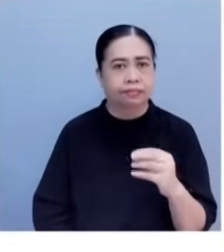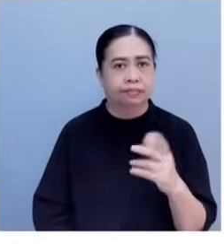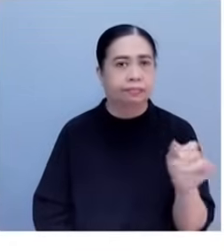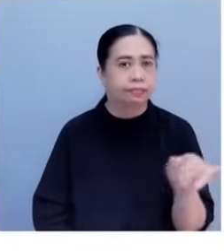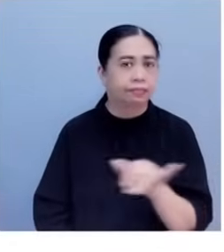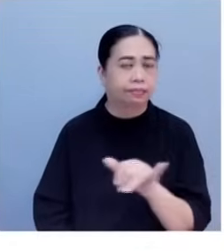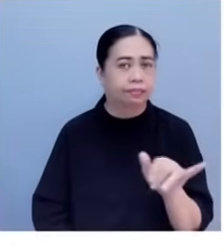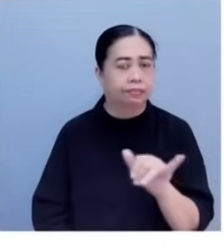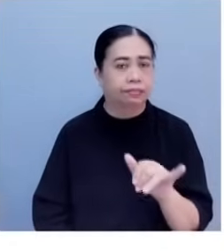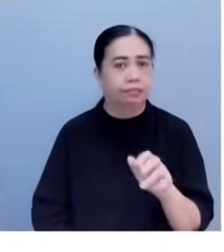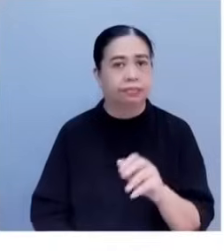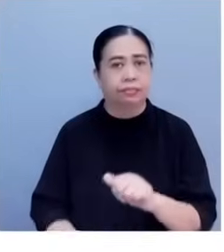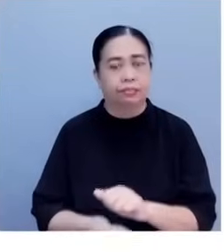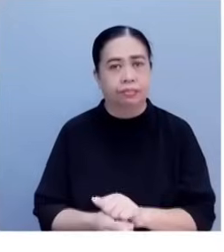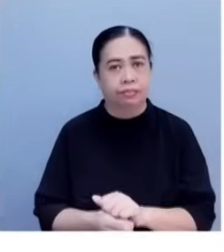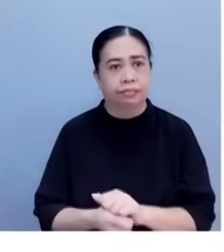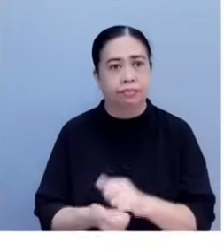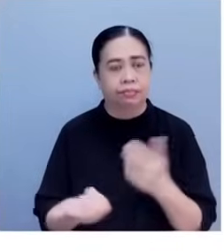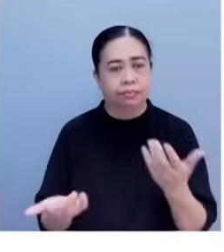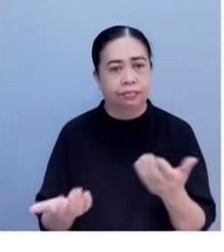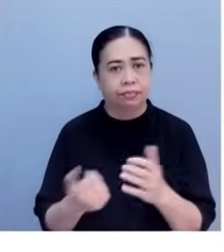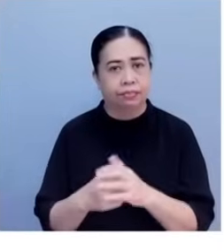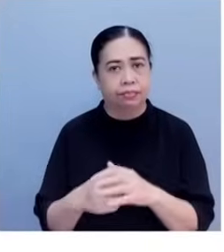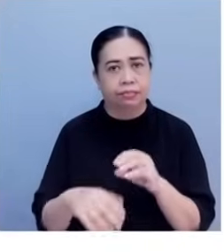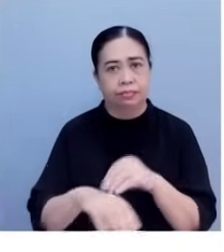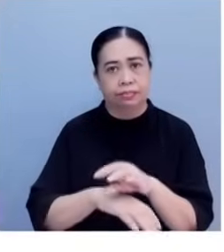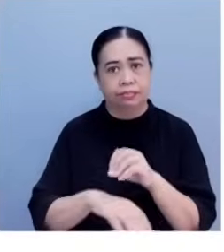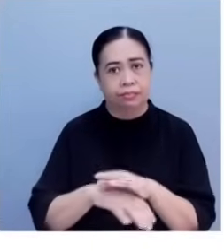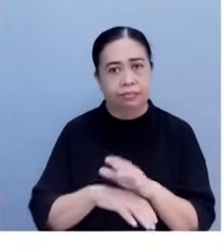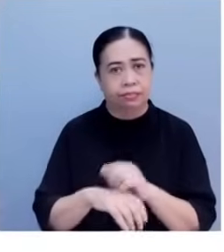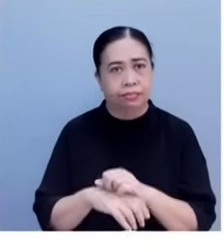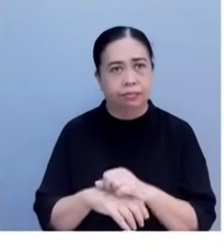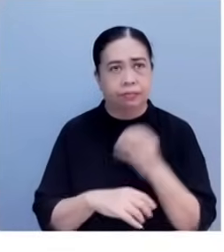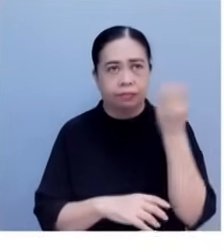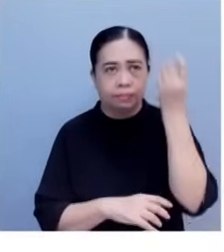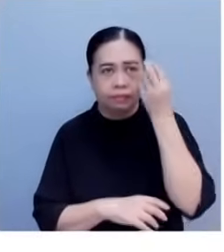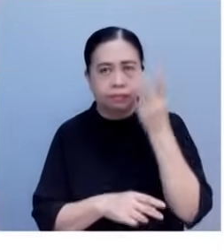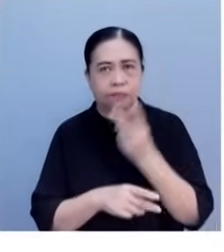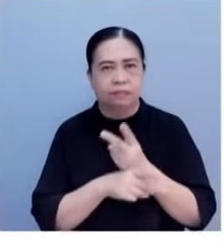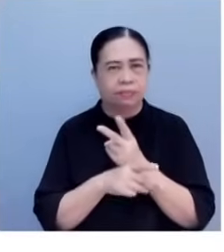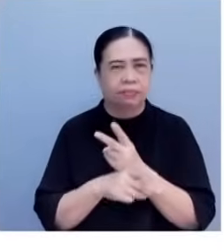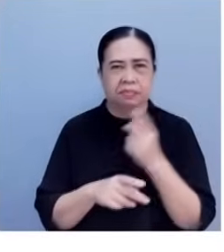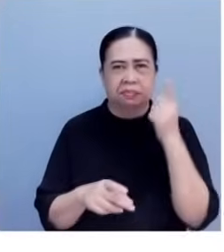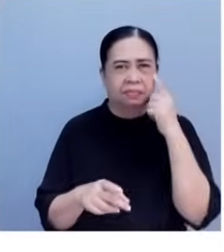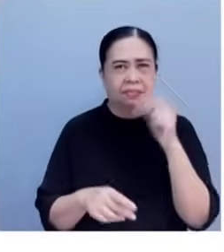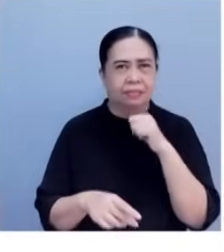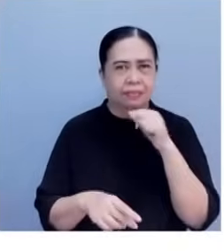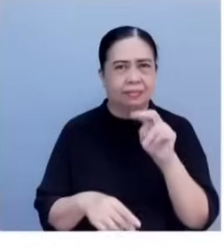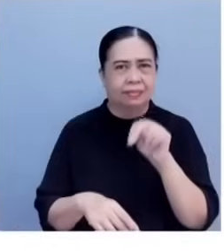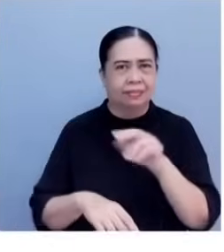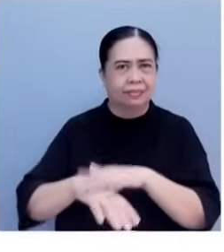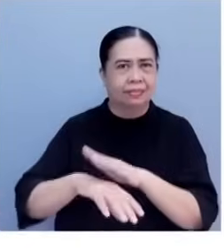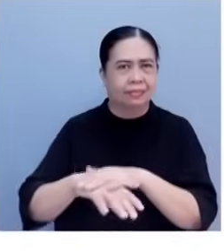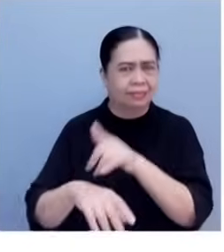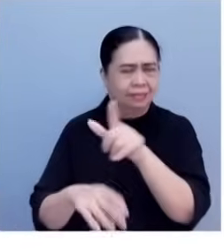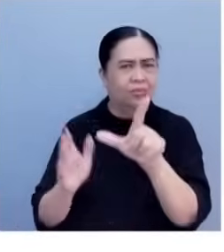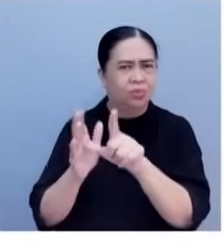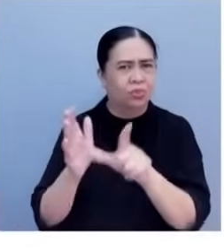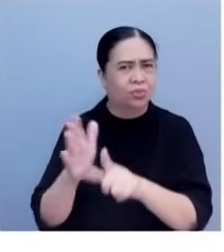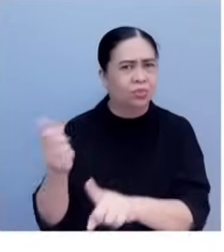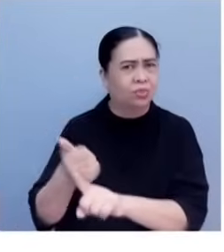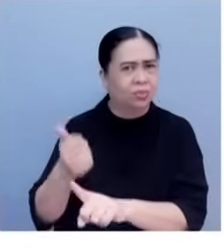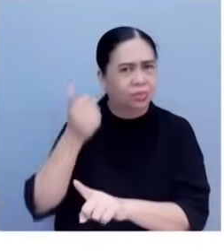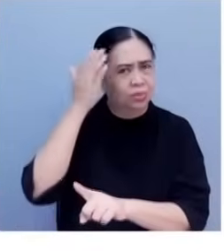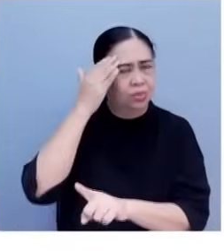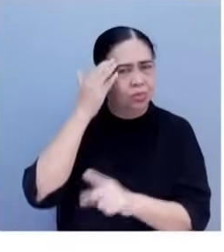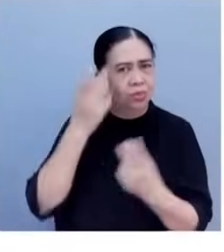to being advised as to circumspection, I do not think you need to advise him. He's a lawyer. He knows what he's doing.